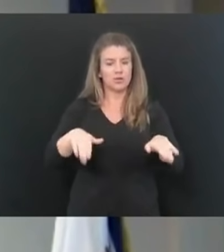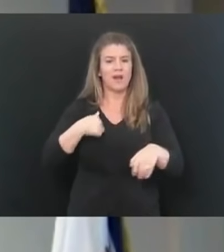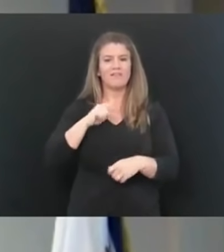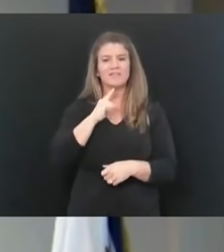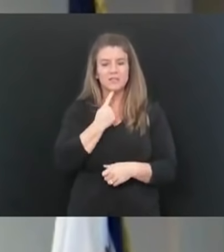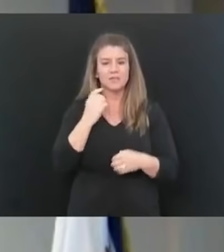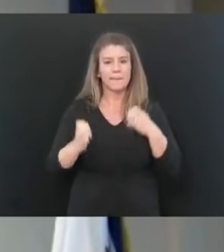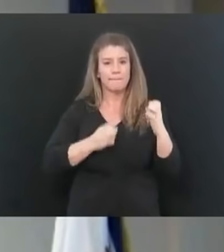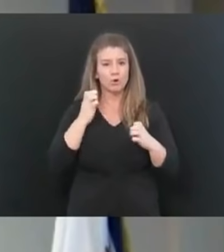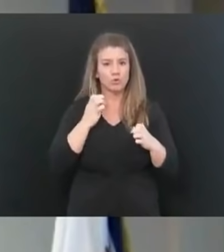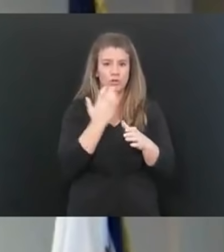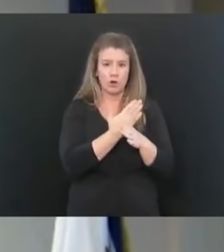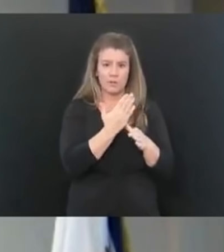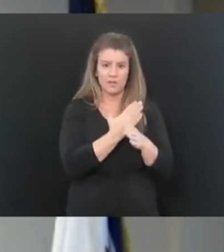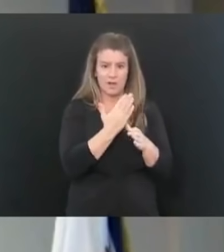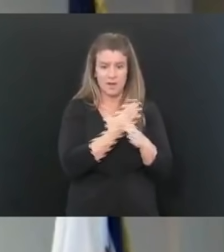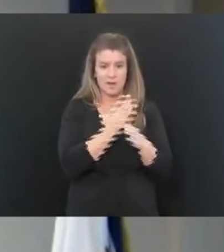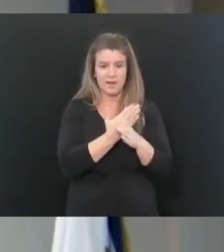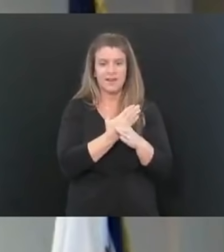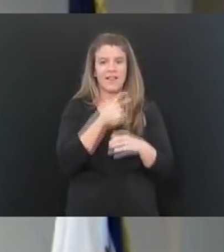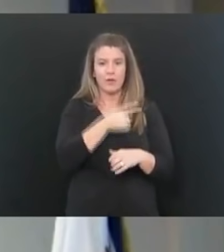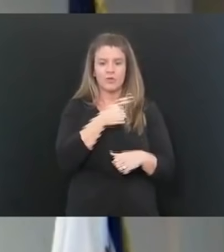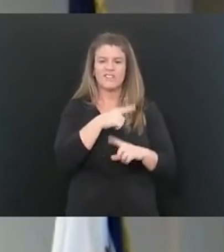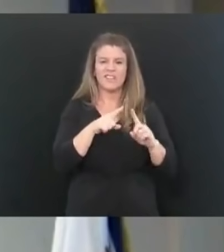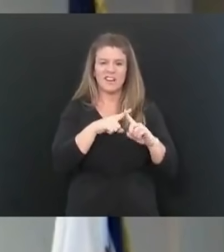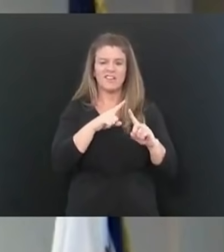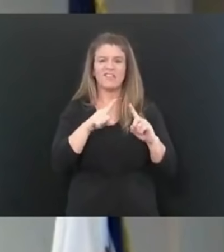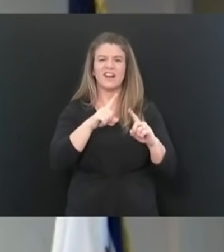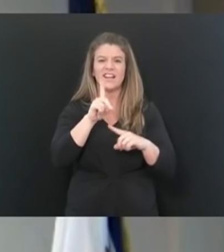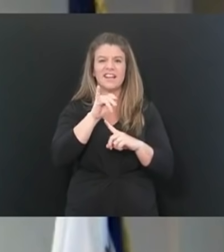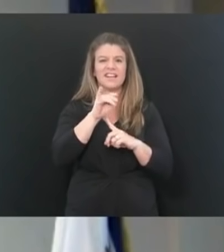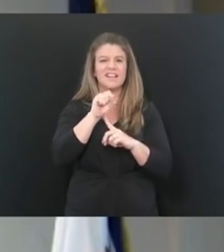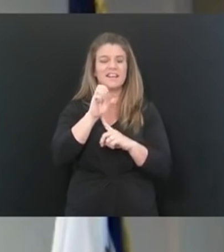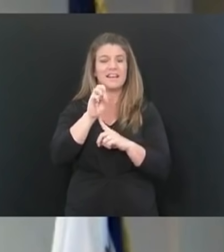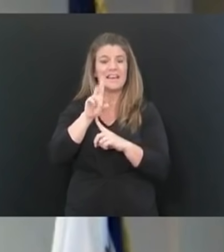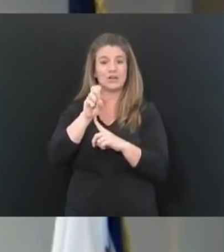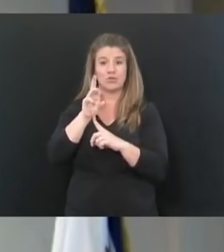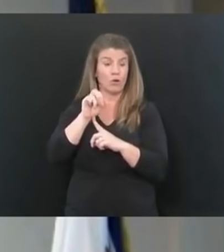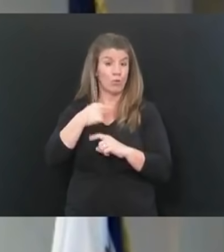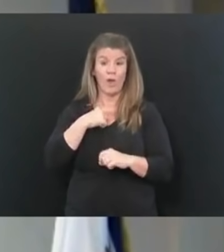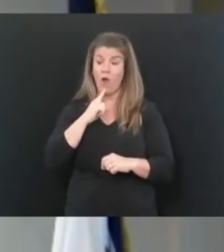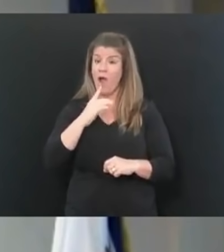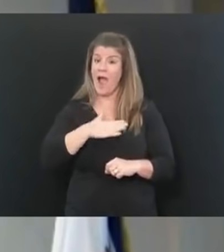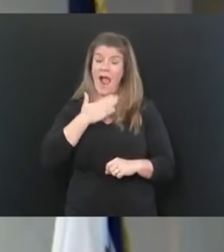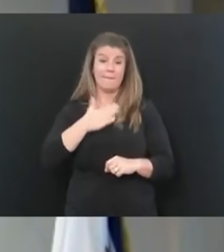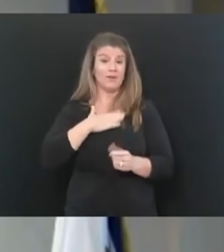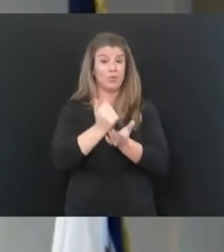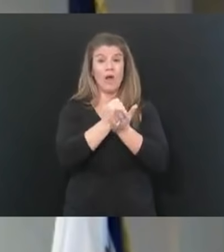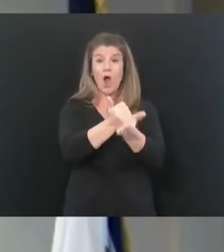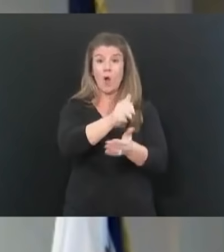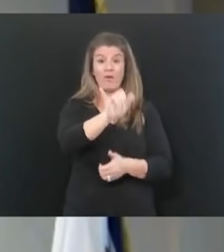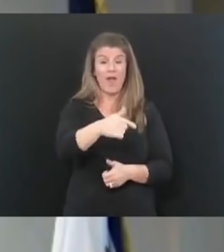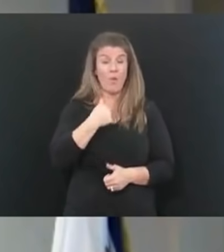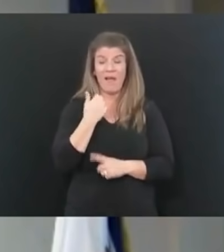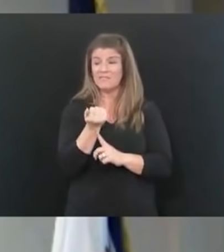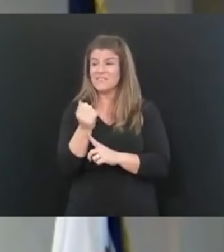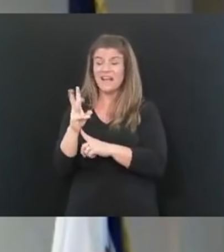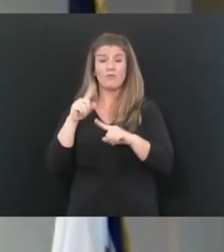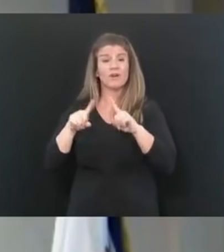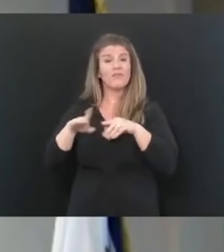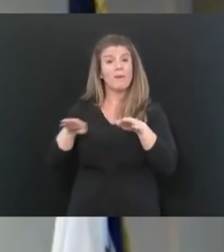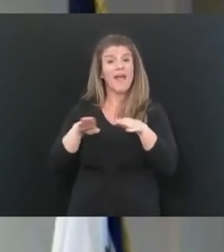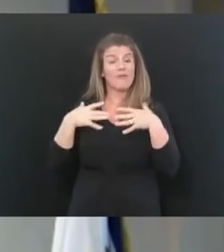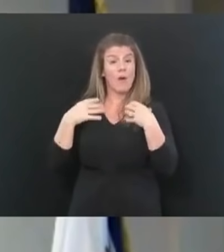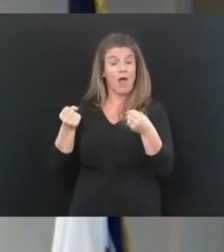emotional disturbances or disorders, and we're happy to do that. We offer several behavioral health services for children and